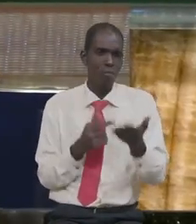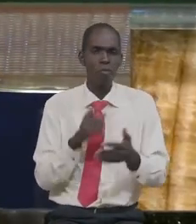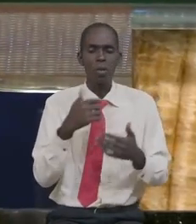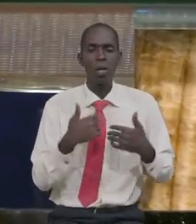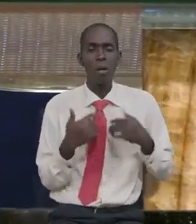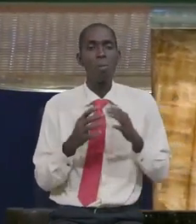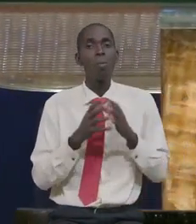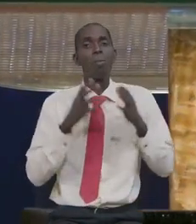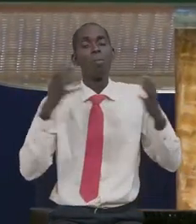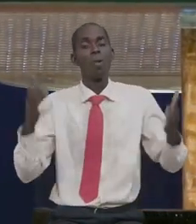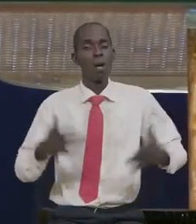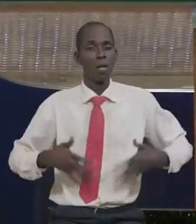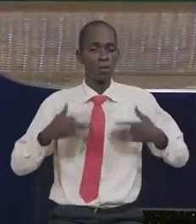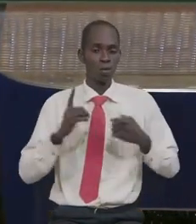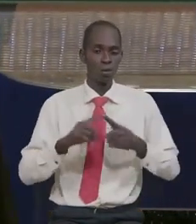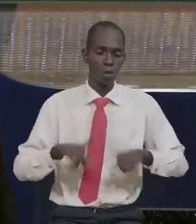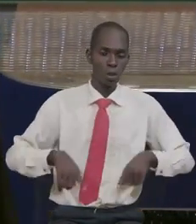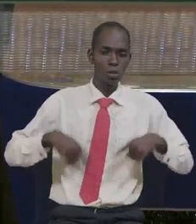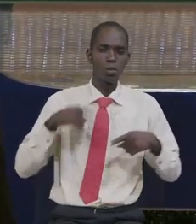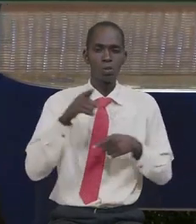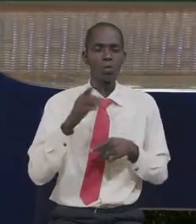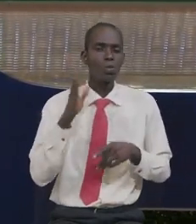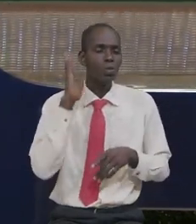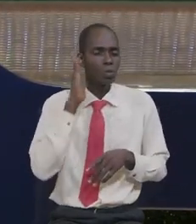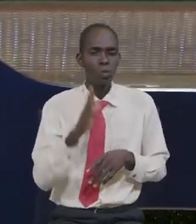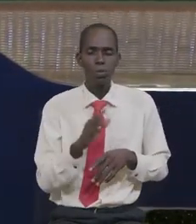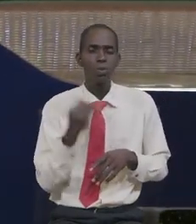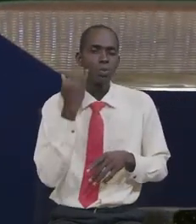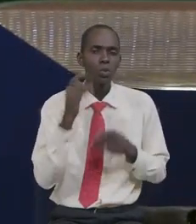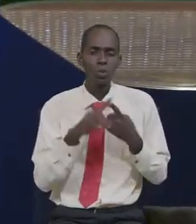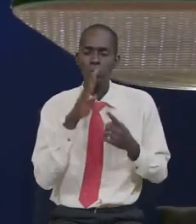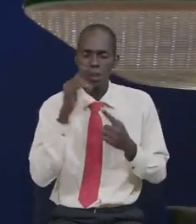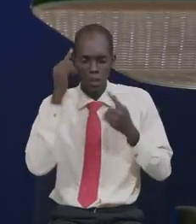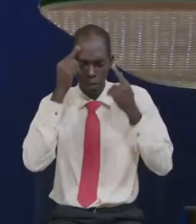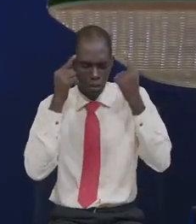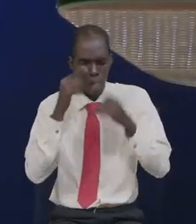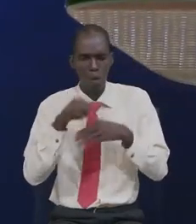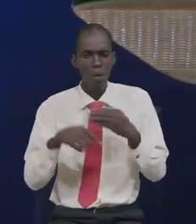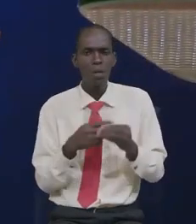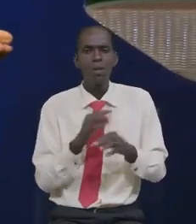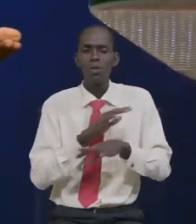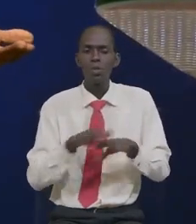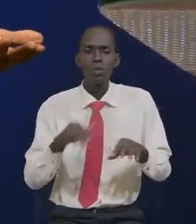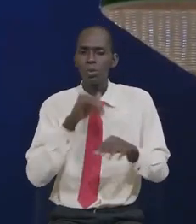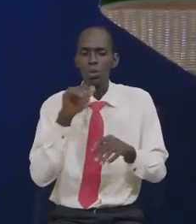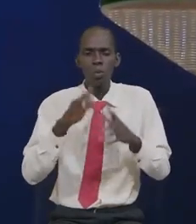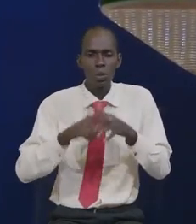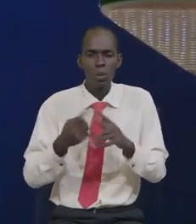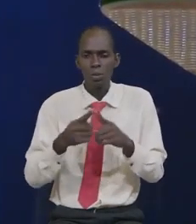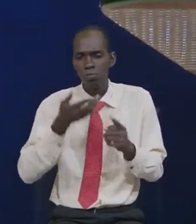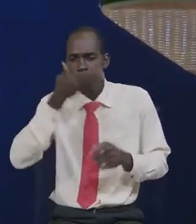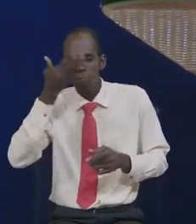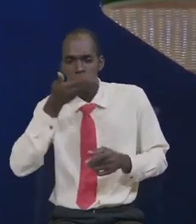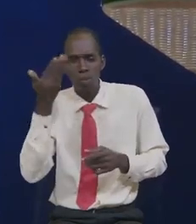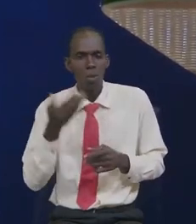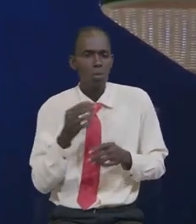live. You have enough challenges you should be thinking about. So don't poke nose into the lives of other people. And then they